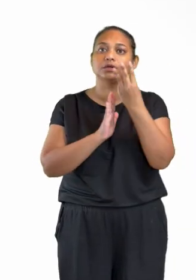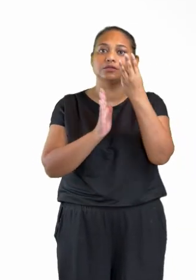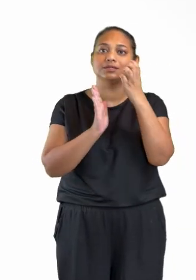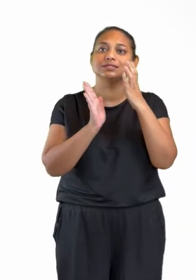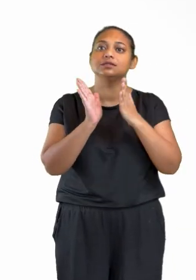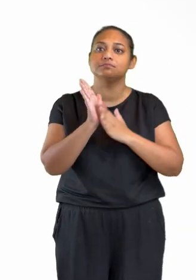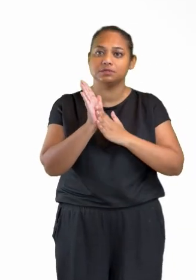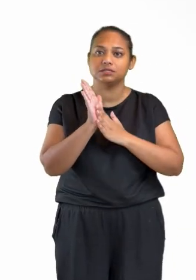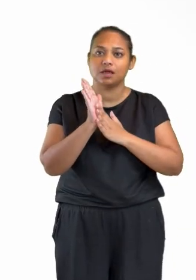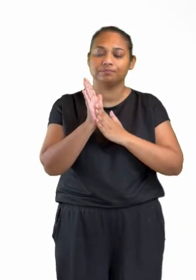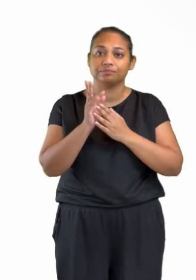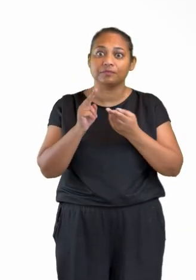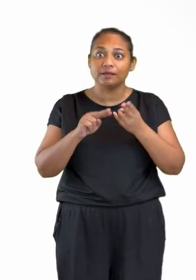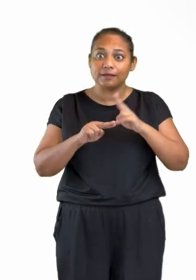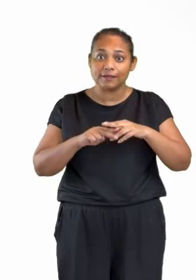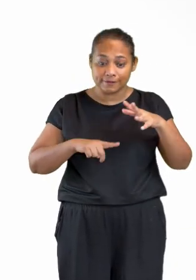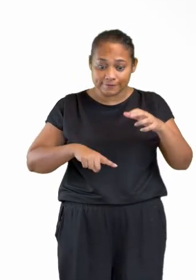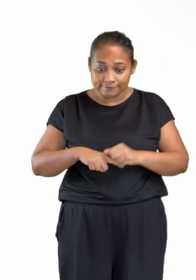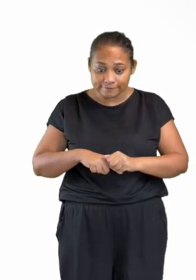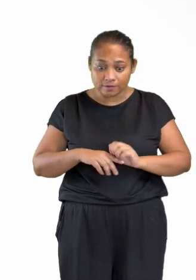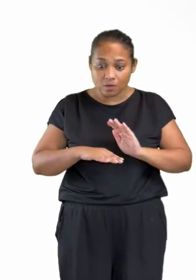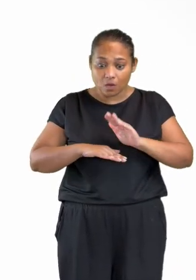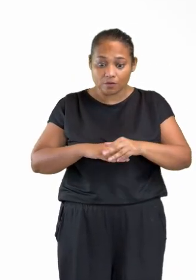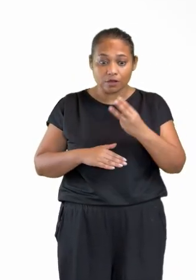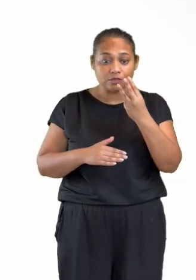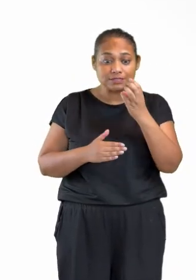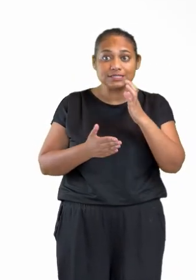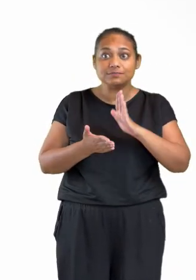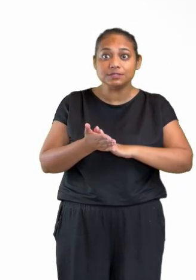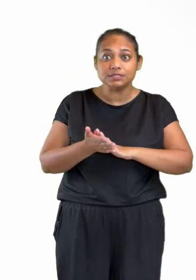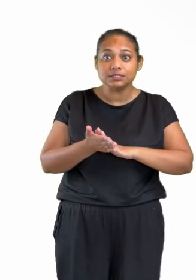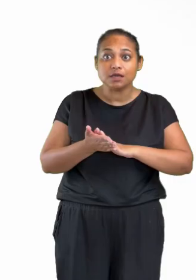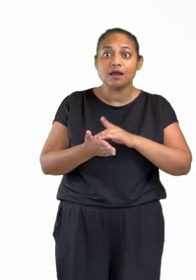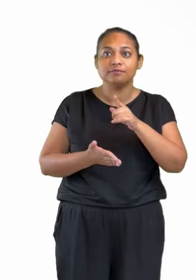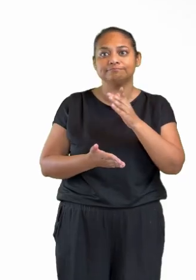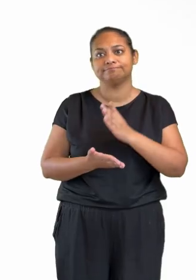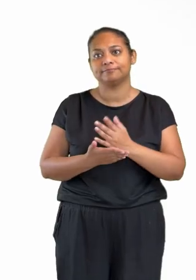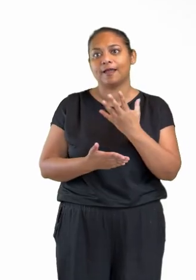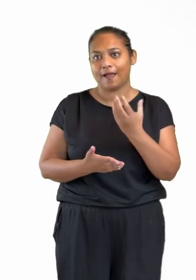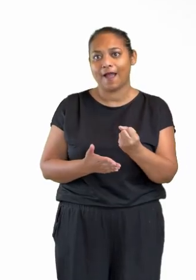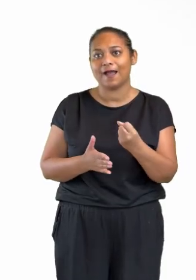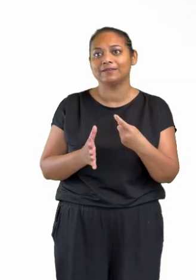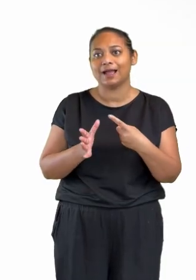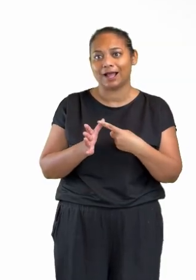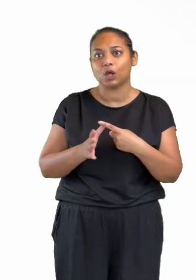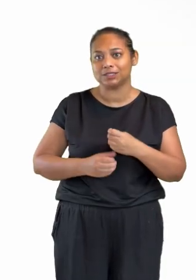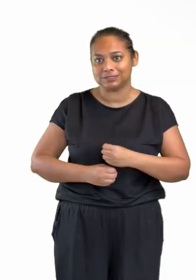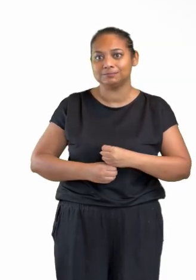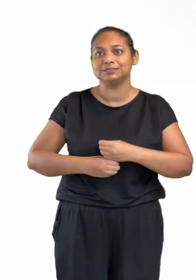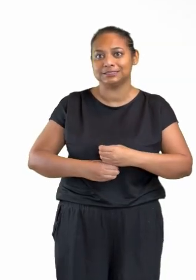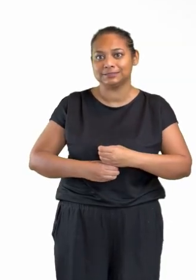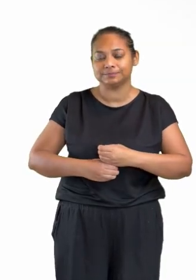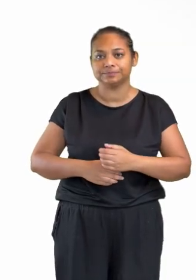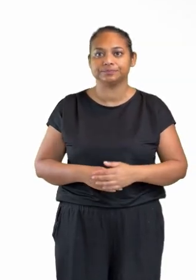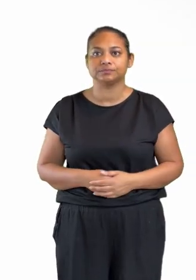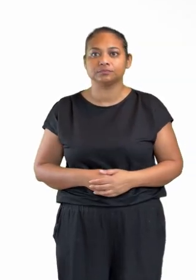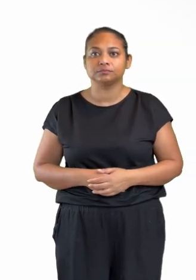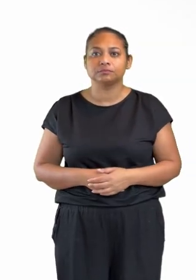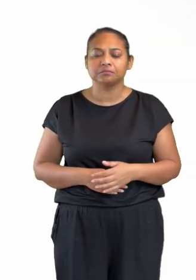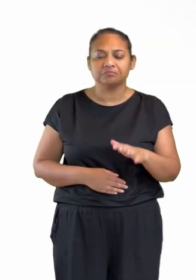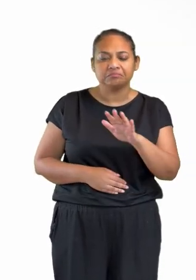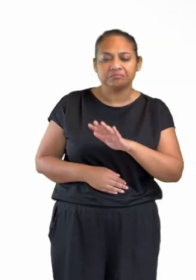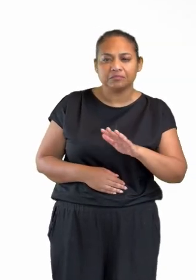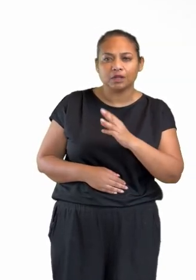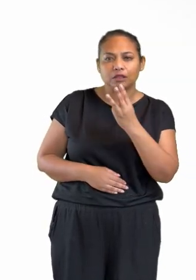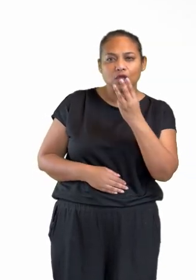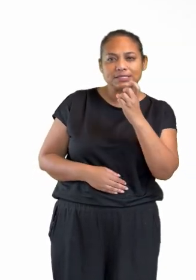3 centimetres or over, you have an aneurysm. A small aneurysm is between 3 centimetres